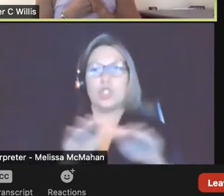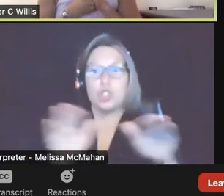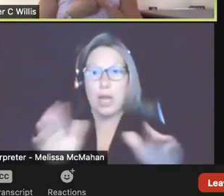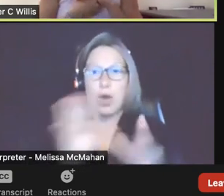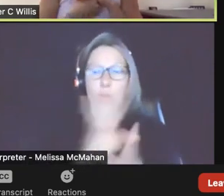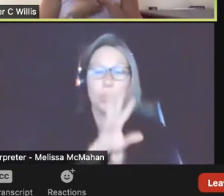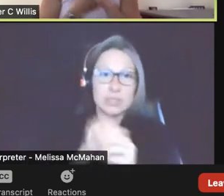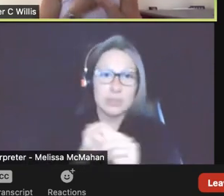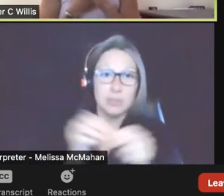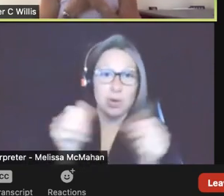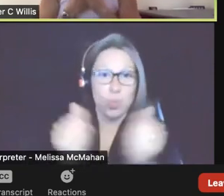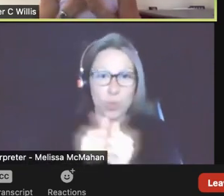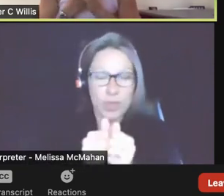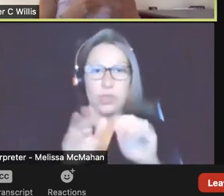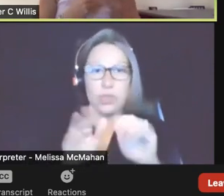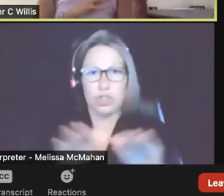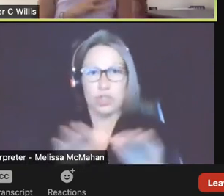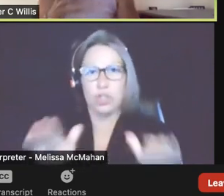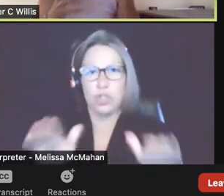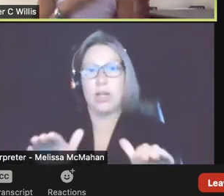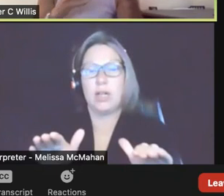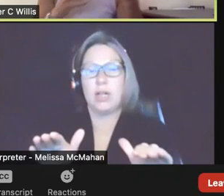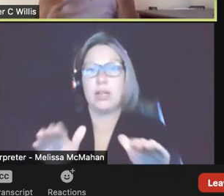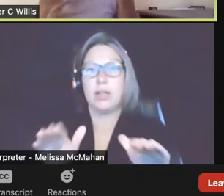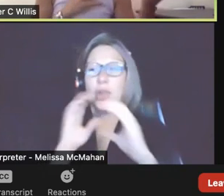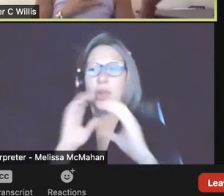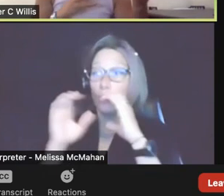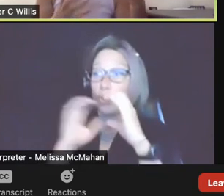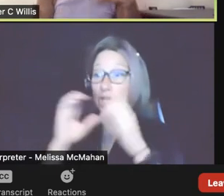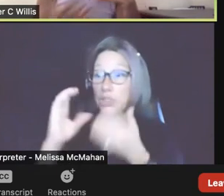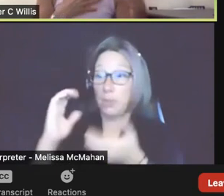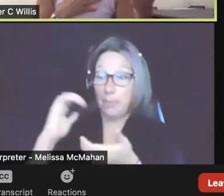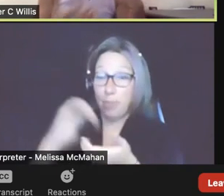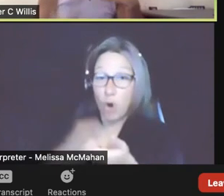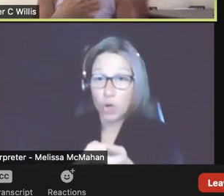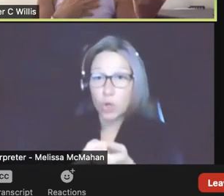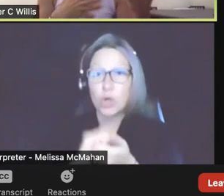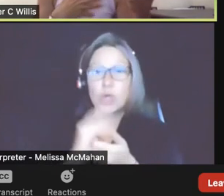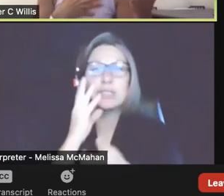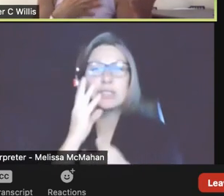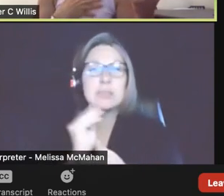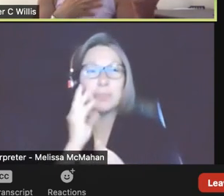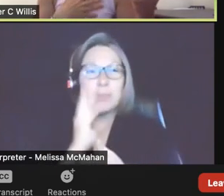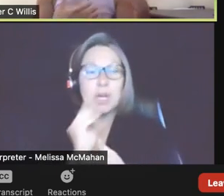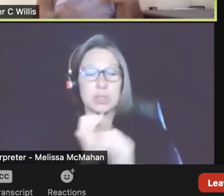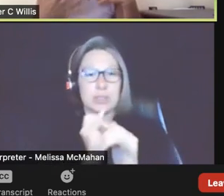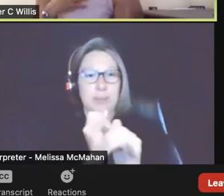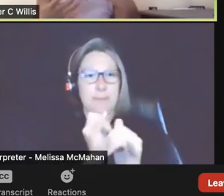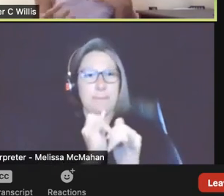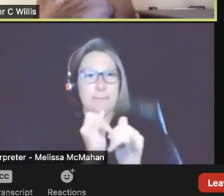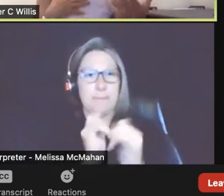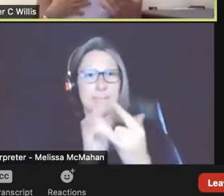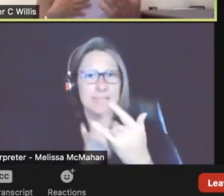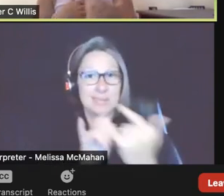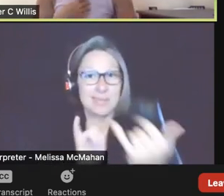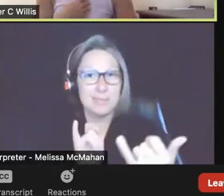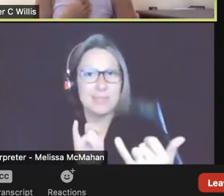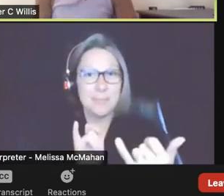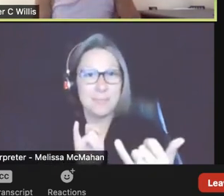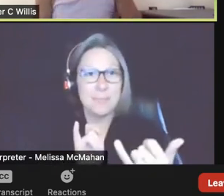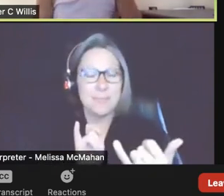them, being that communication partner by experiencing what that student experiences at the same time and in the same